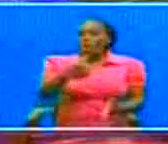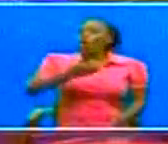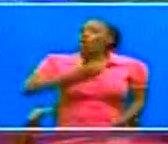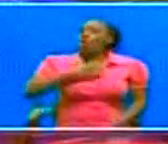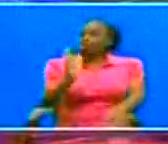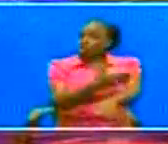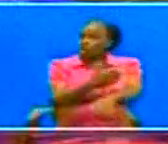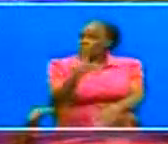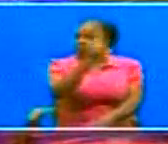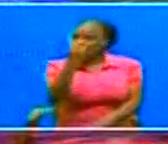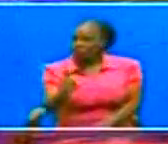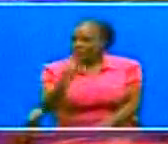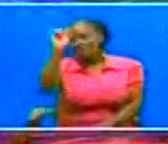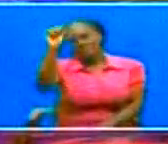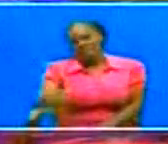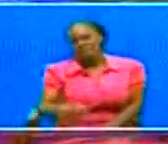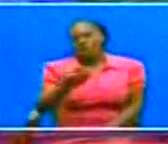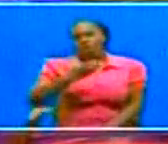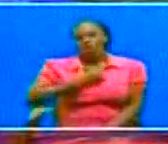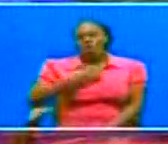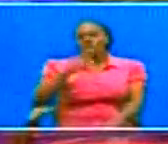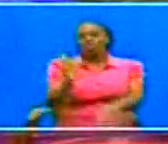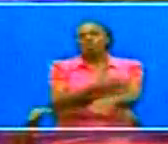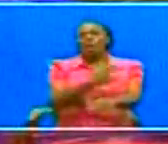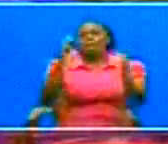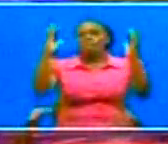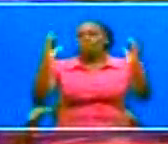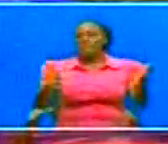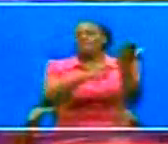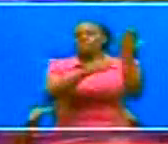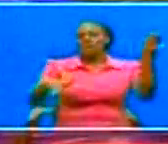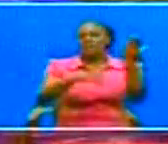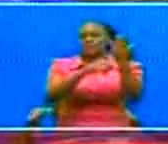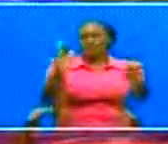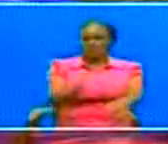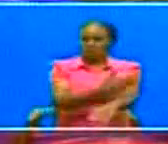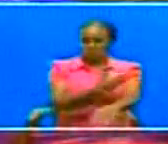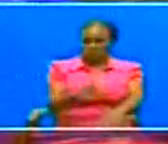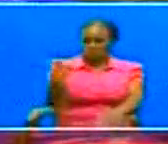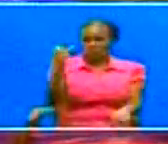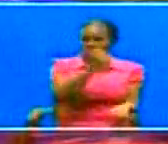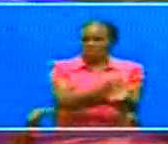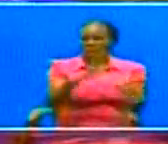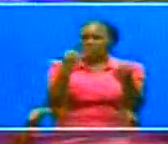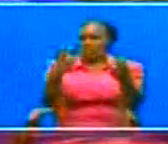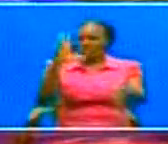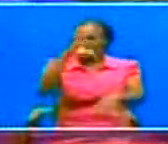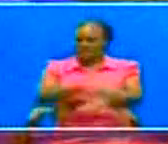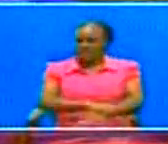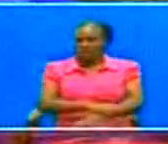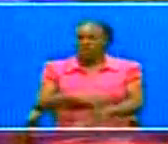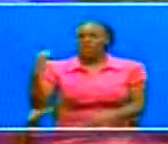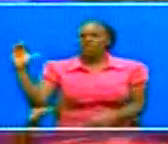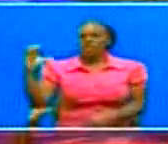song? Yeah. My Reason. Yeah. That was a big hit. It was. Hmm? It was. And you got a whole bunch of nominations? Yeah. Channel O. Yeah.